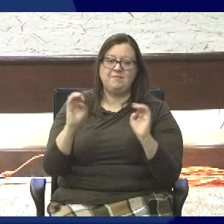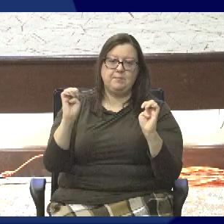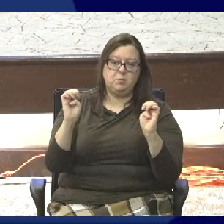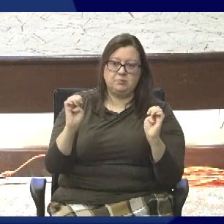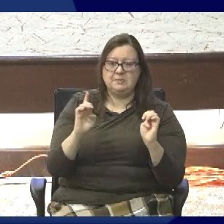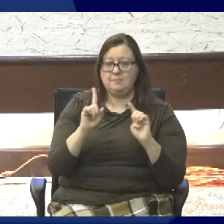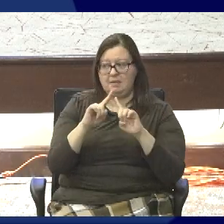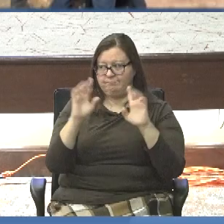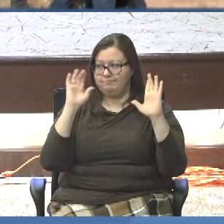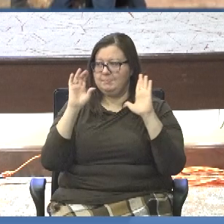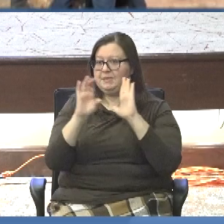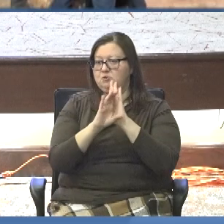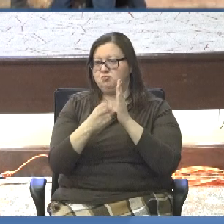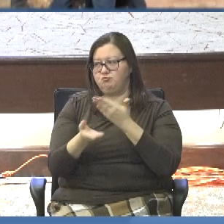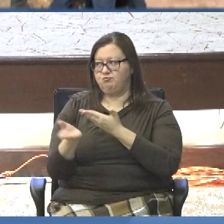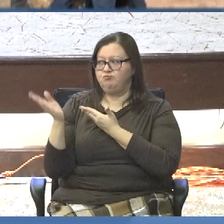like.